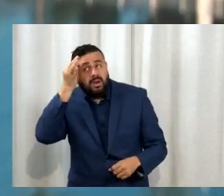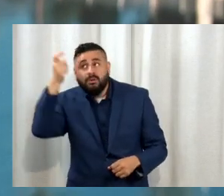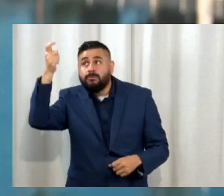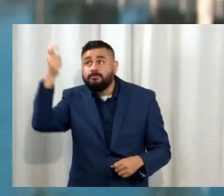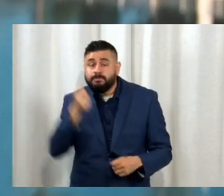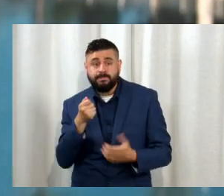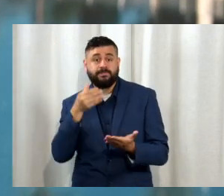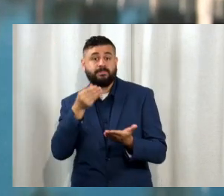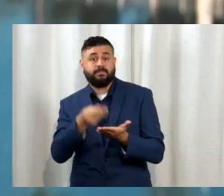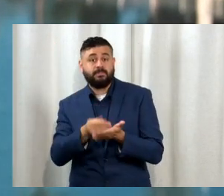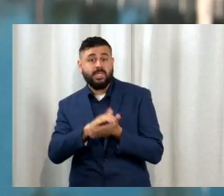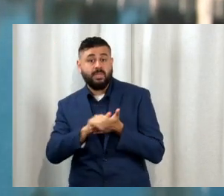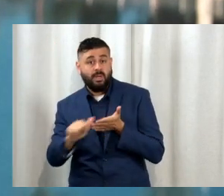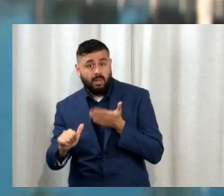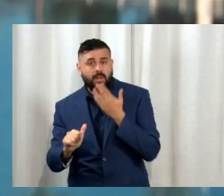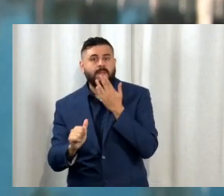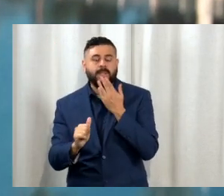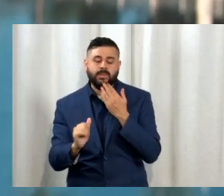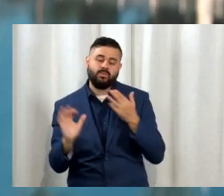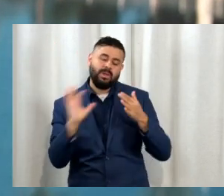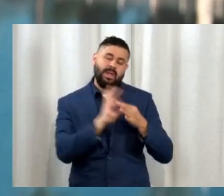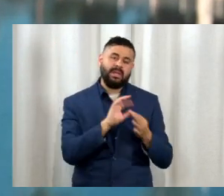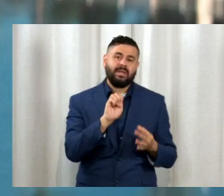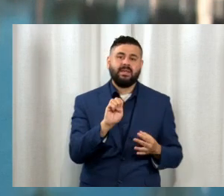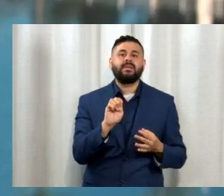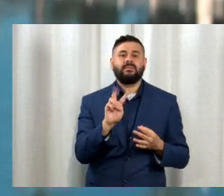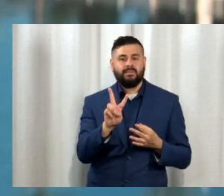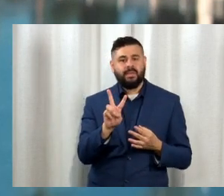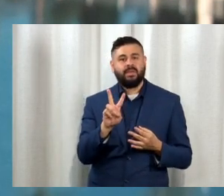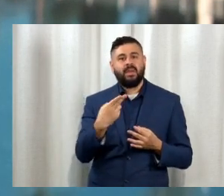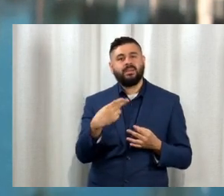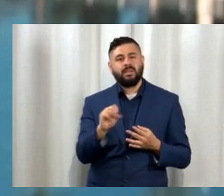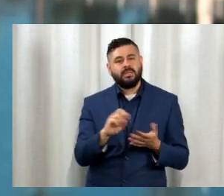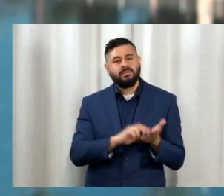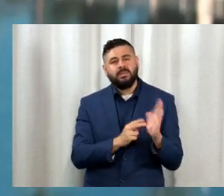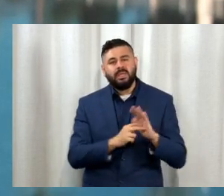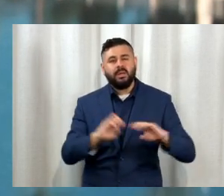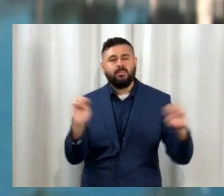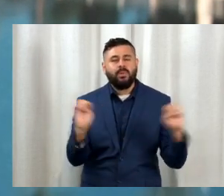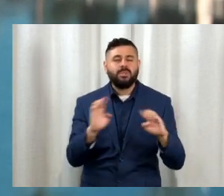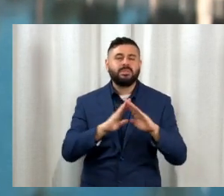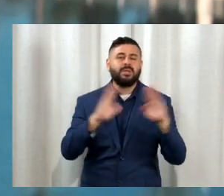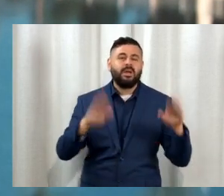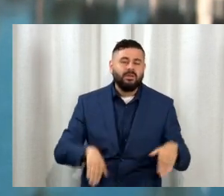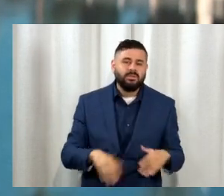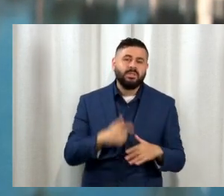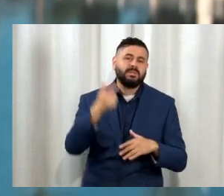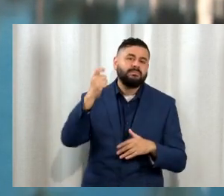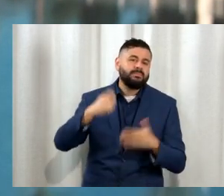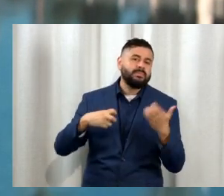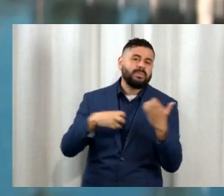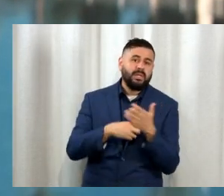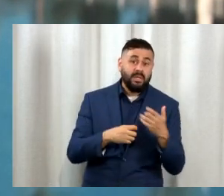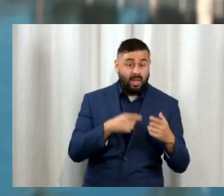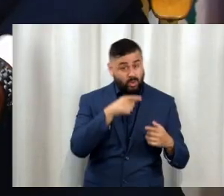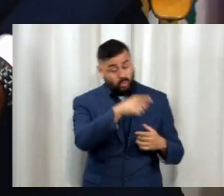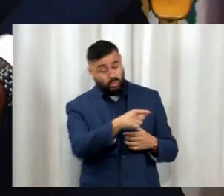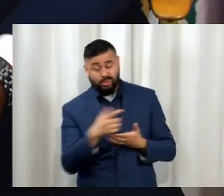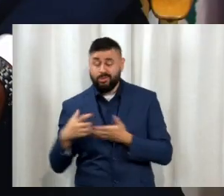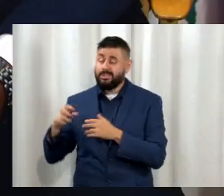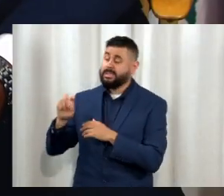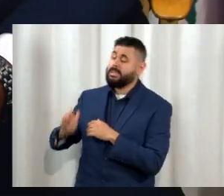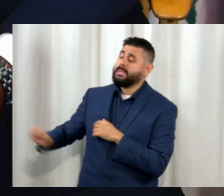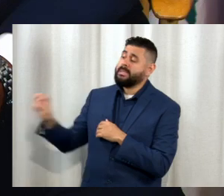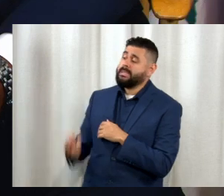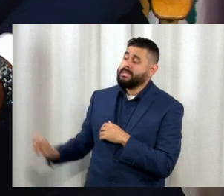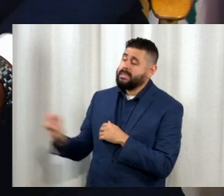of our emergency housing vouchers. We've been advocating at state and federal level for a lot more resources. You've been traveling a lot to get that money, and that's been